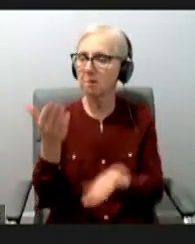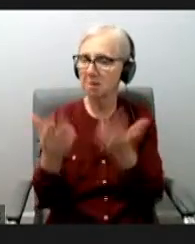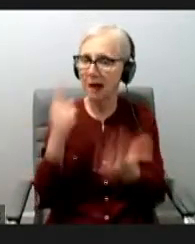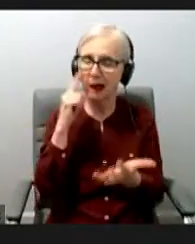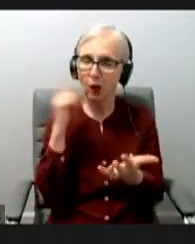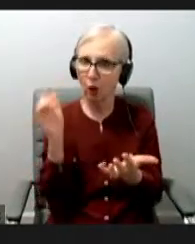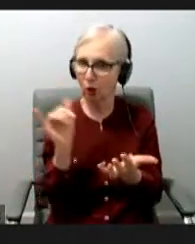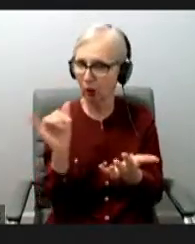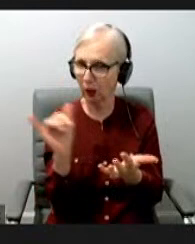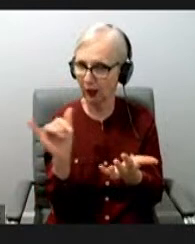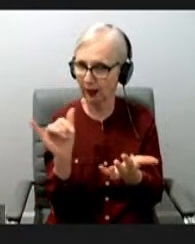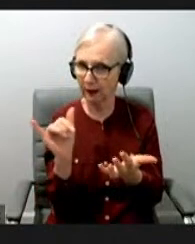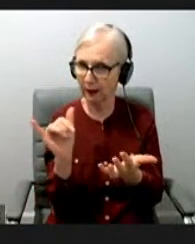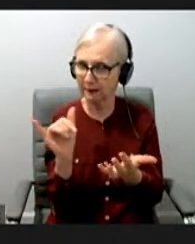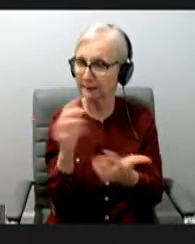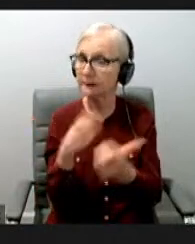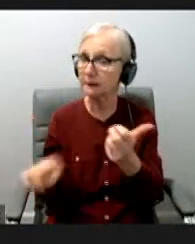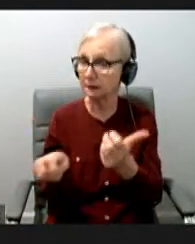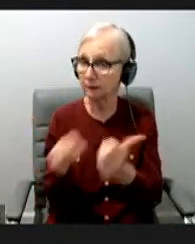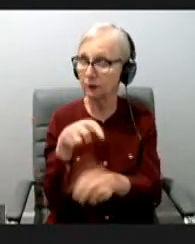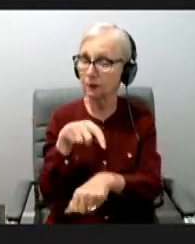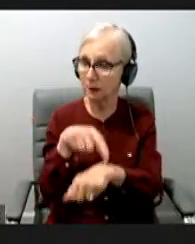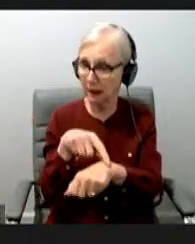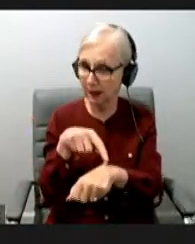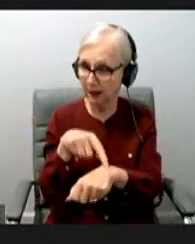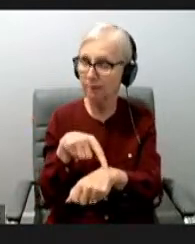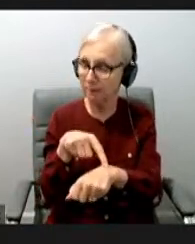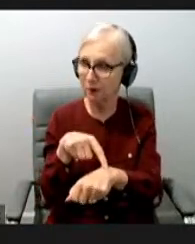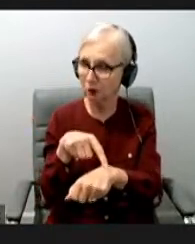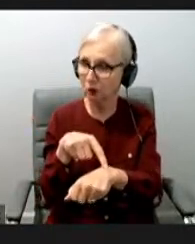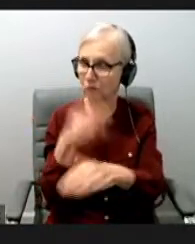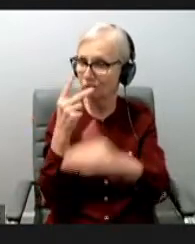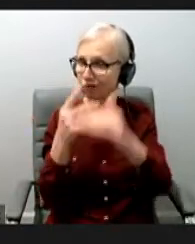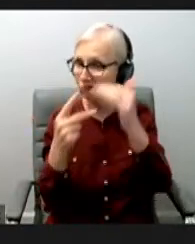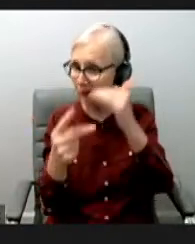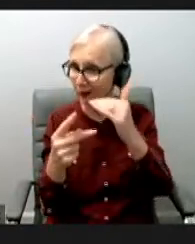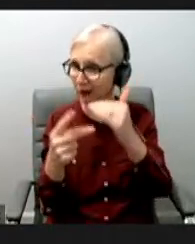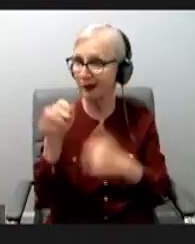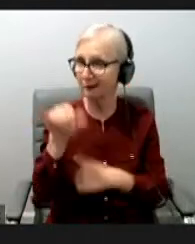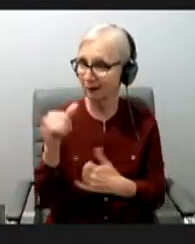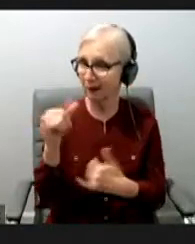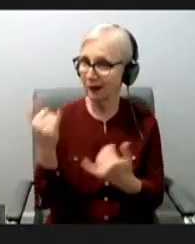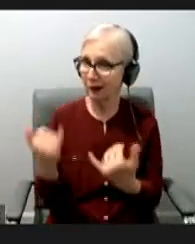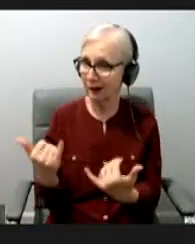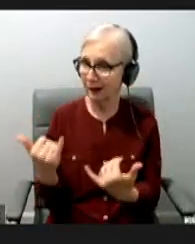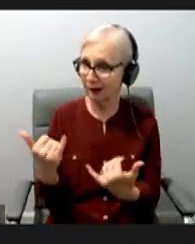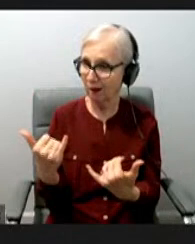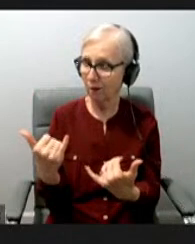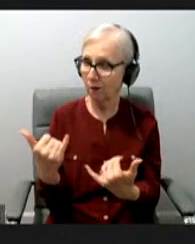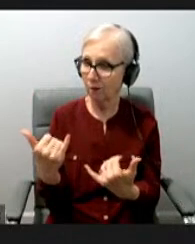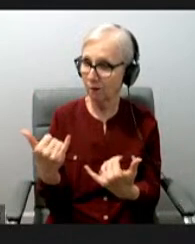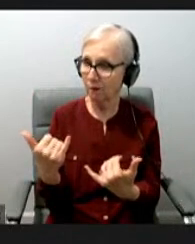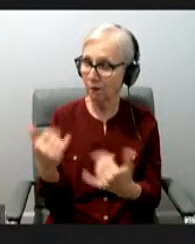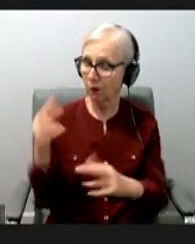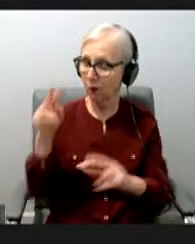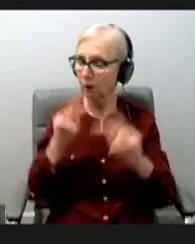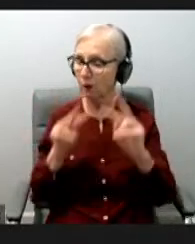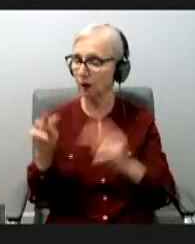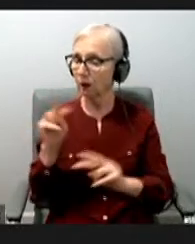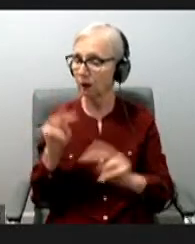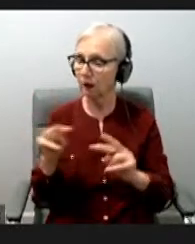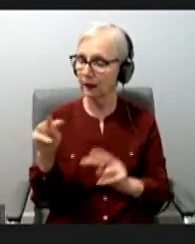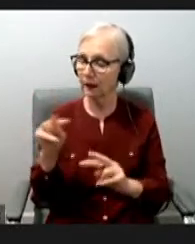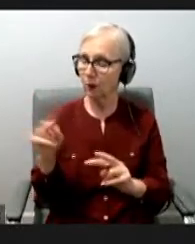like. It is a difficult time to try and make some of those projections right now. We are looking at a time when, at